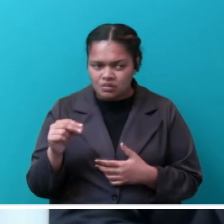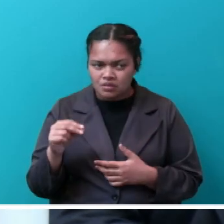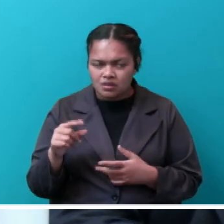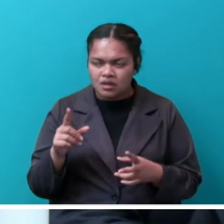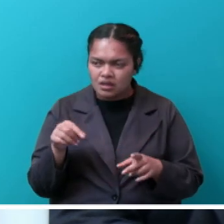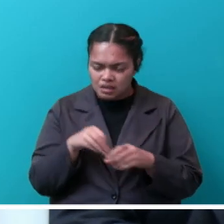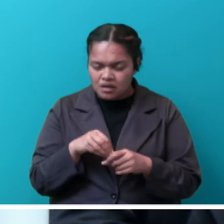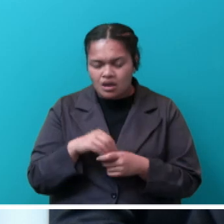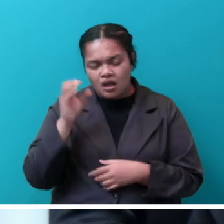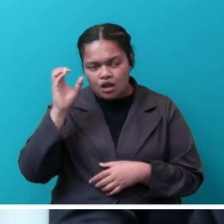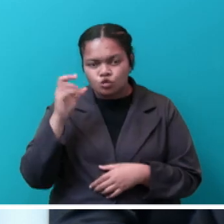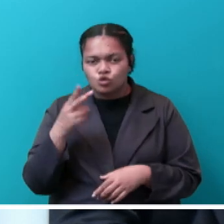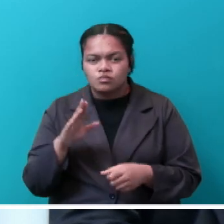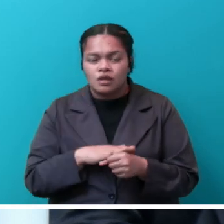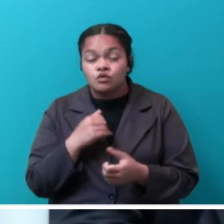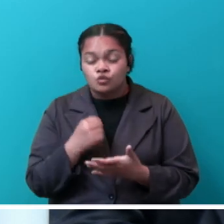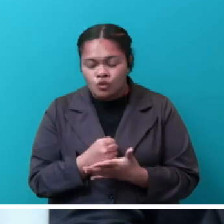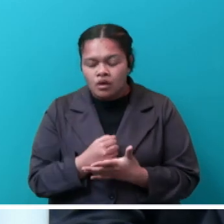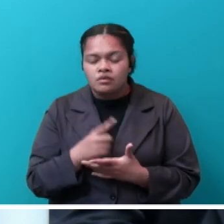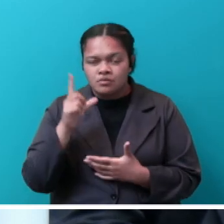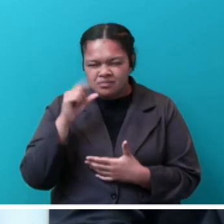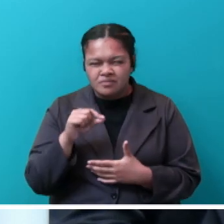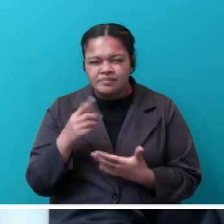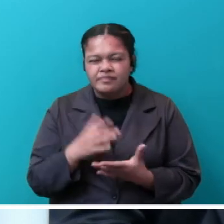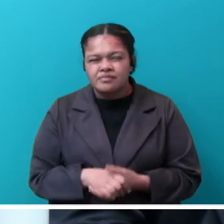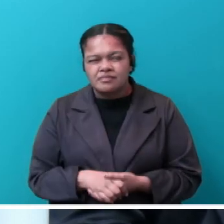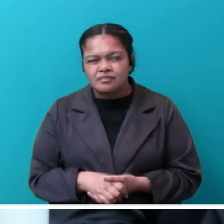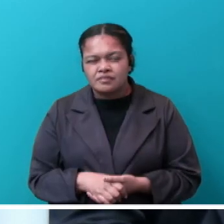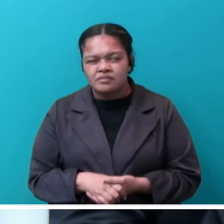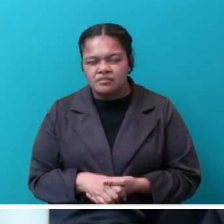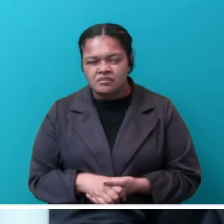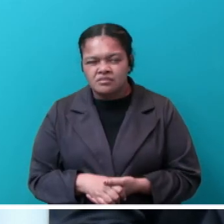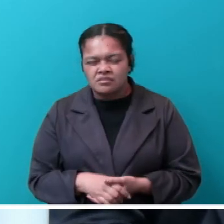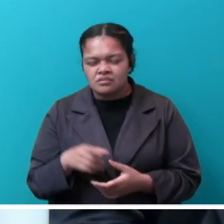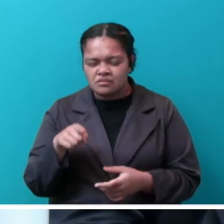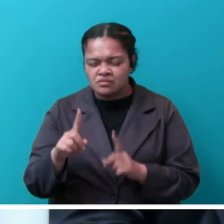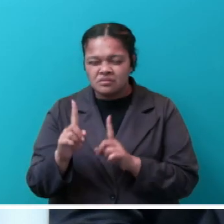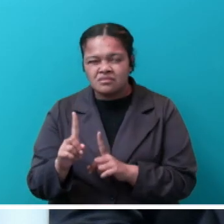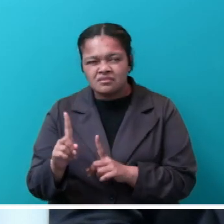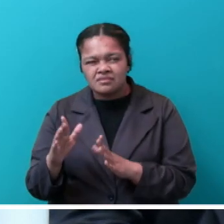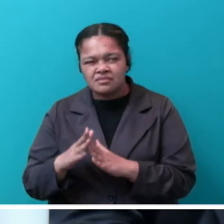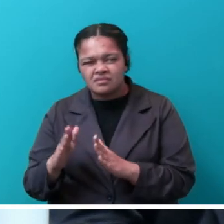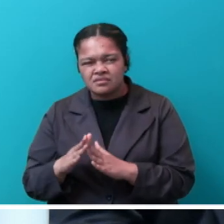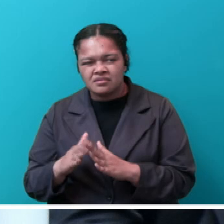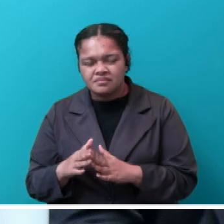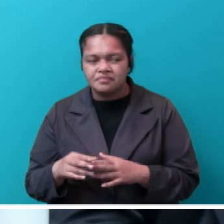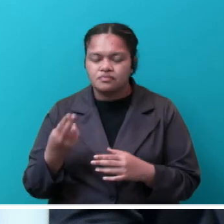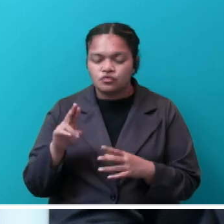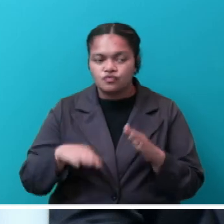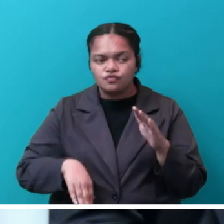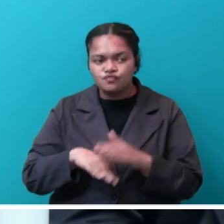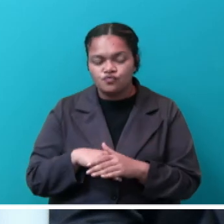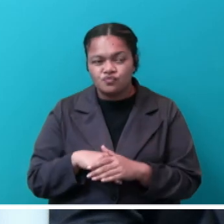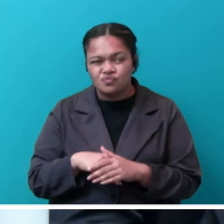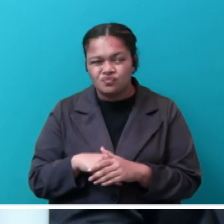country to ensure that we are able to produce centers, these growth centers, to fully fledged township later